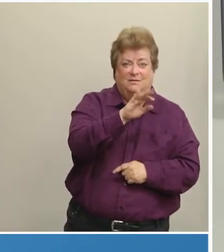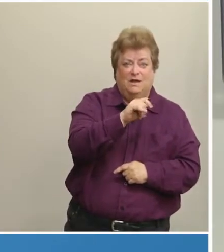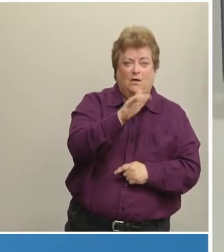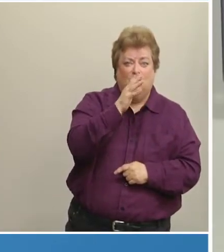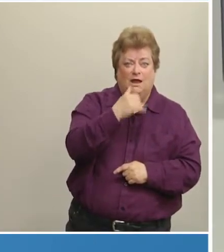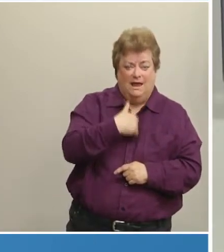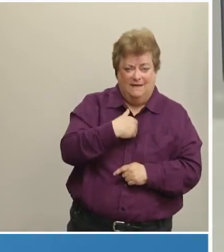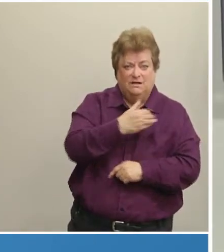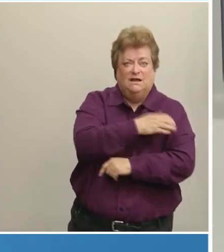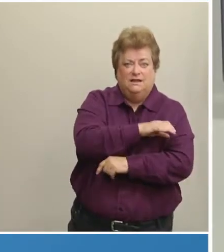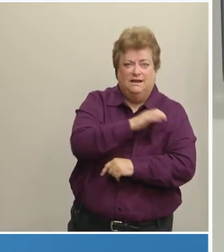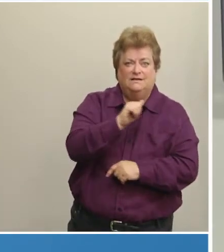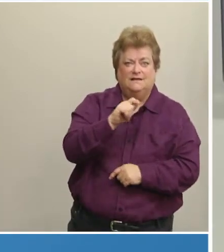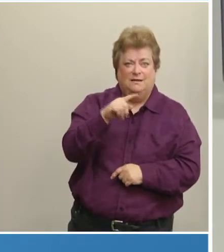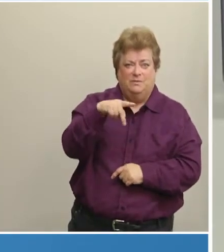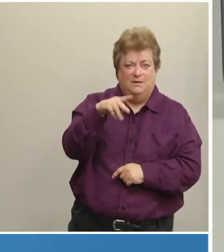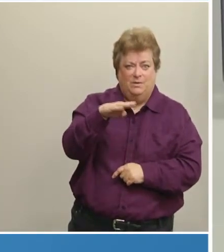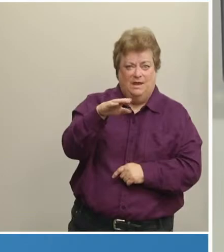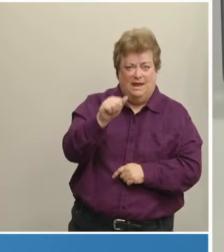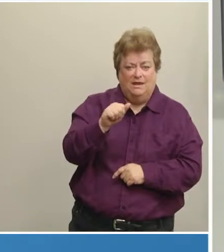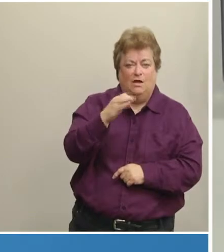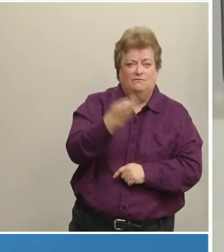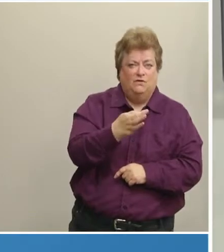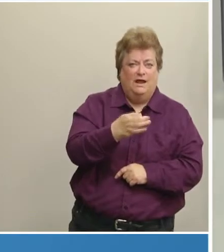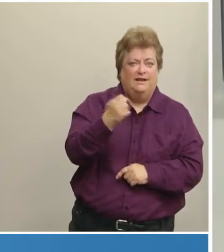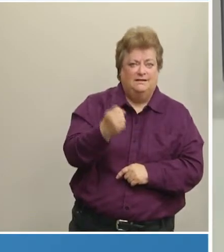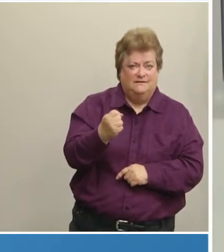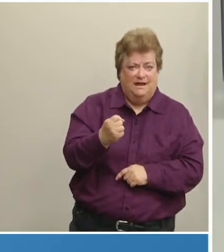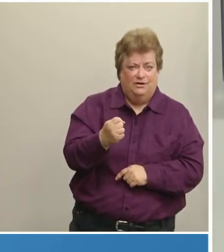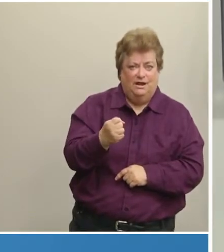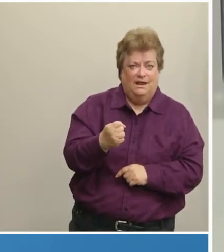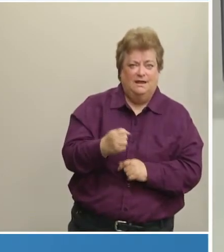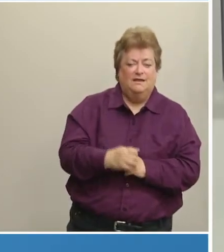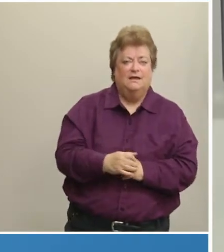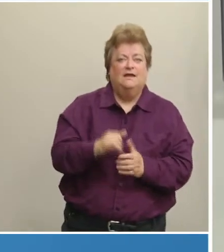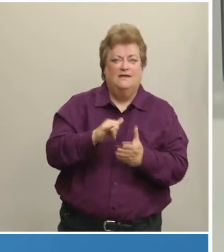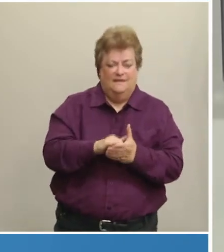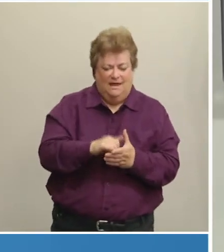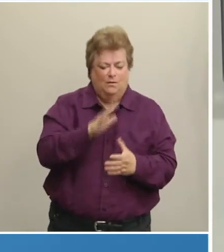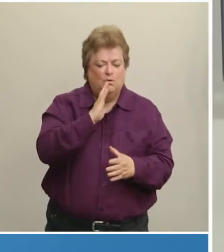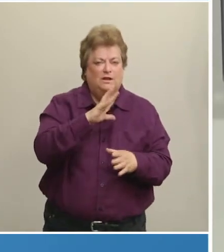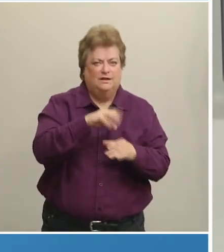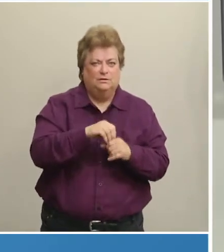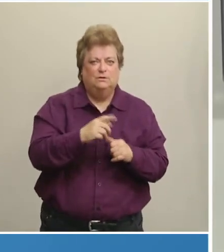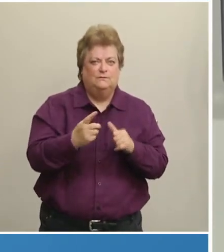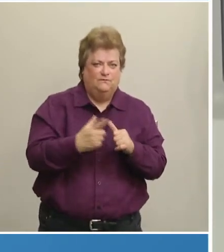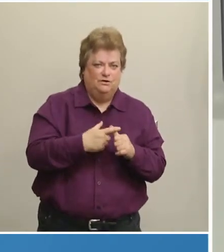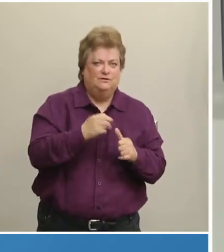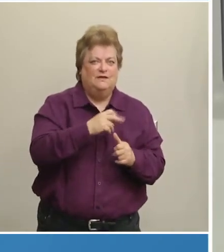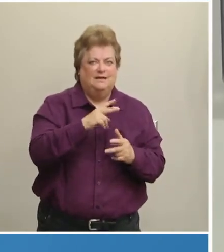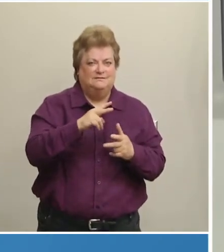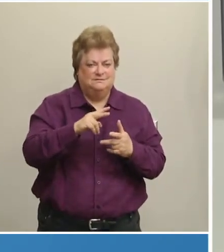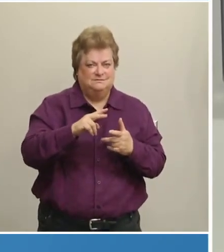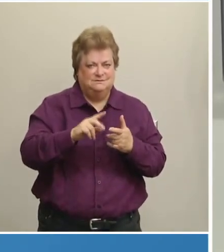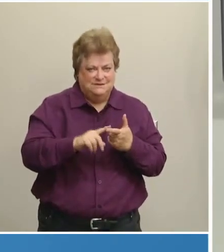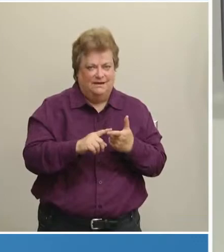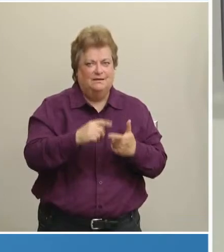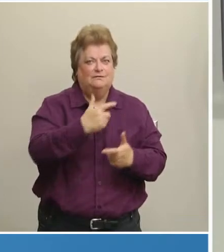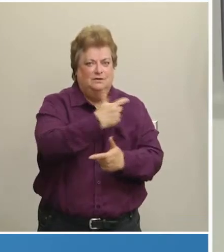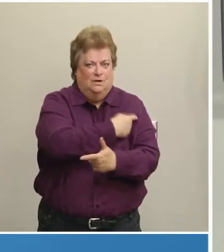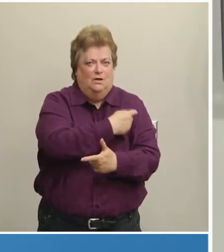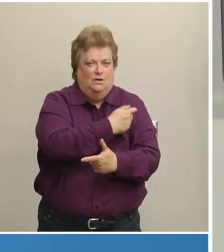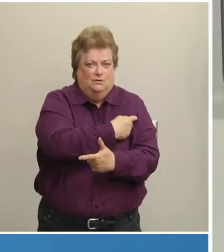at Pinnacle Bank Arena on Friday and Saturday. Those clinics will include first and second